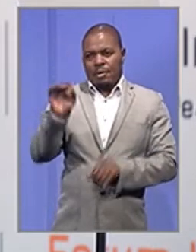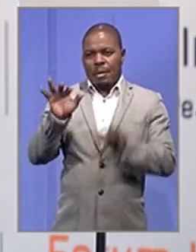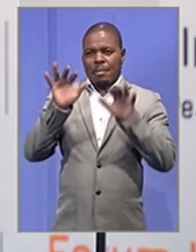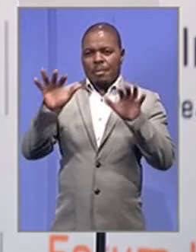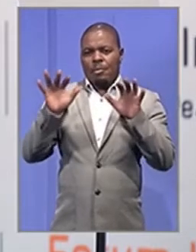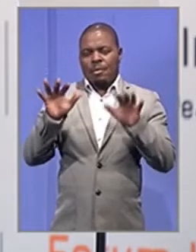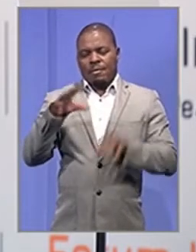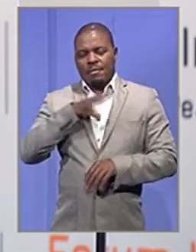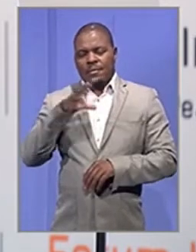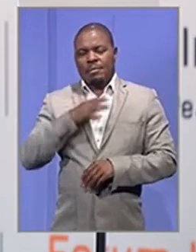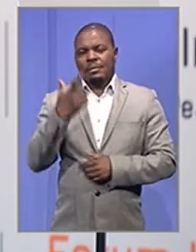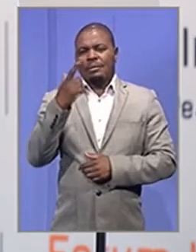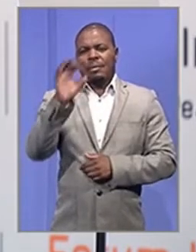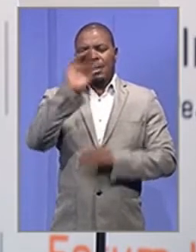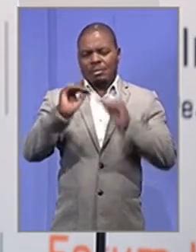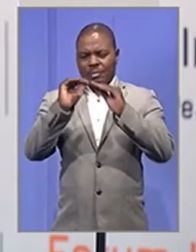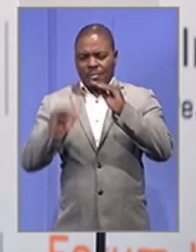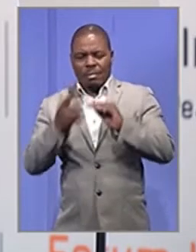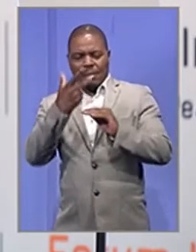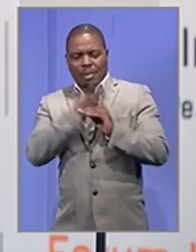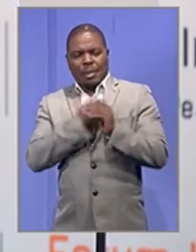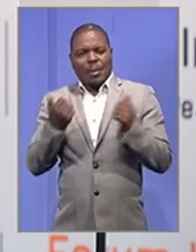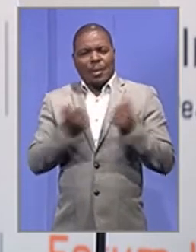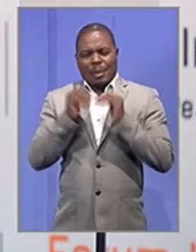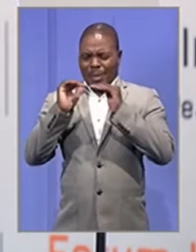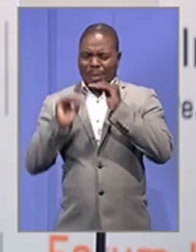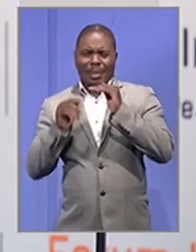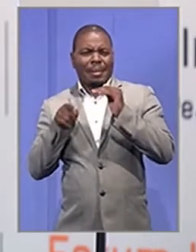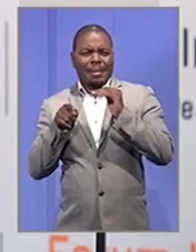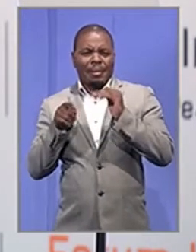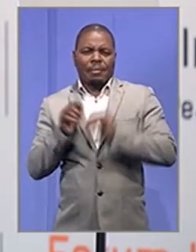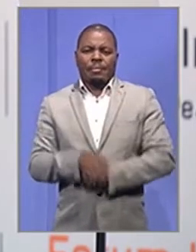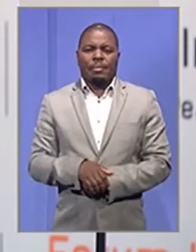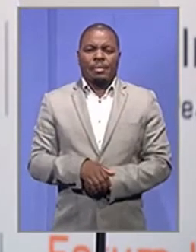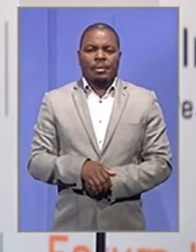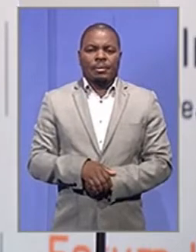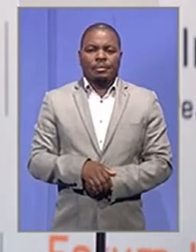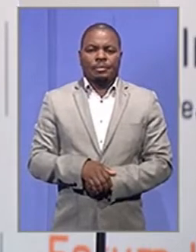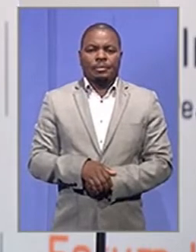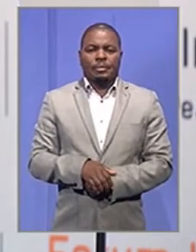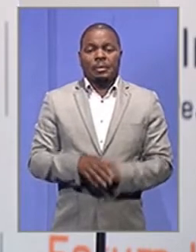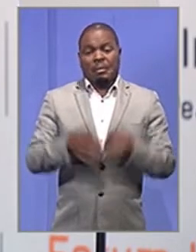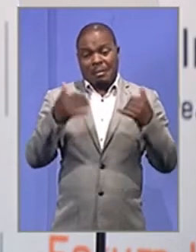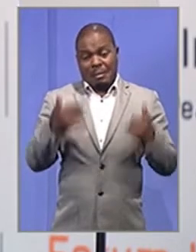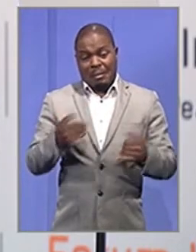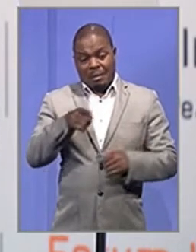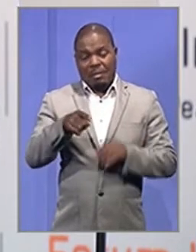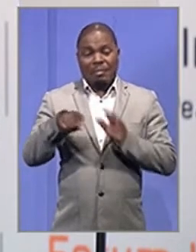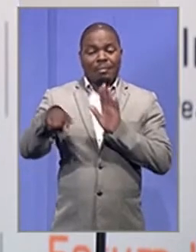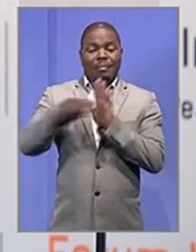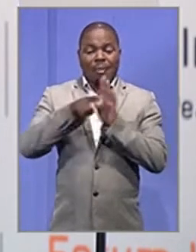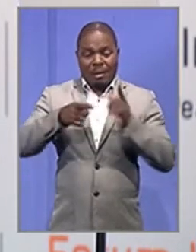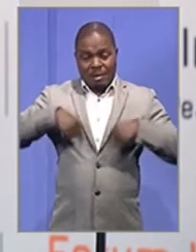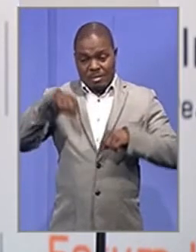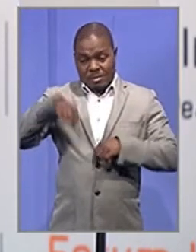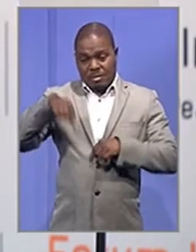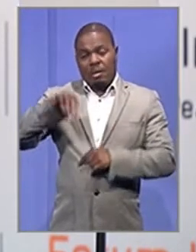population being vaccinated today. What continues to greatly disadvantage us is